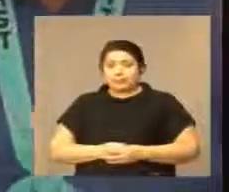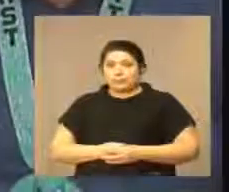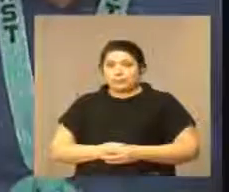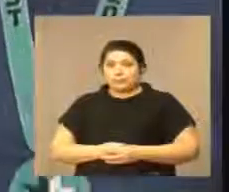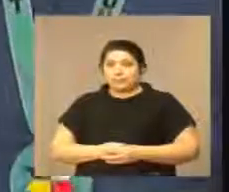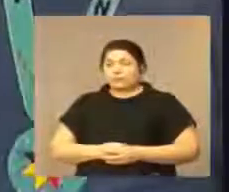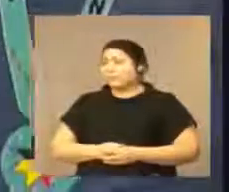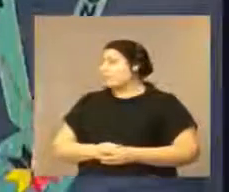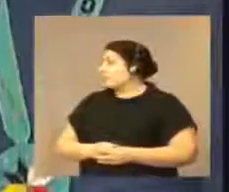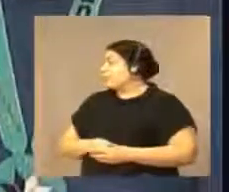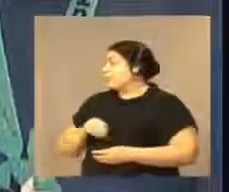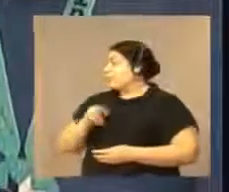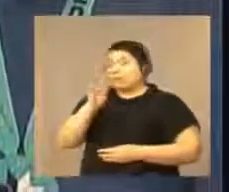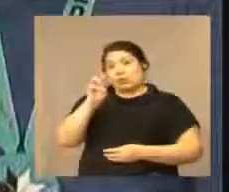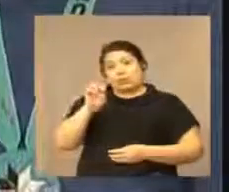Well,